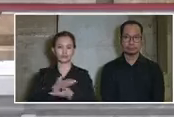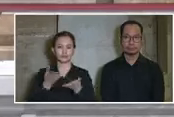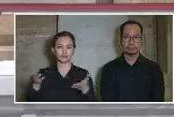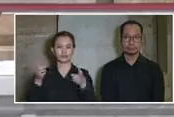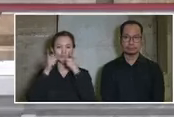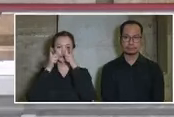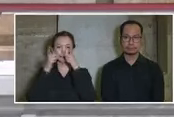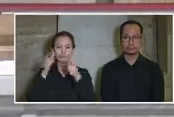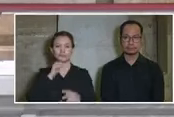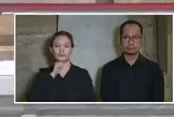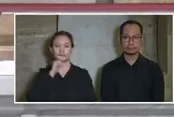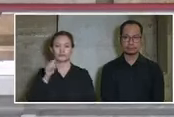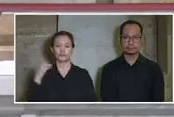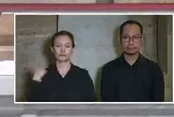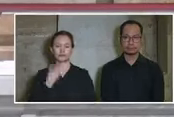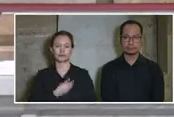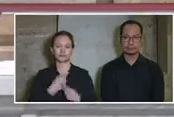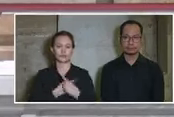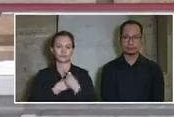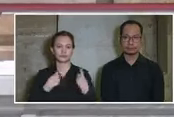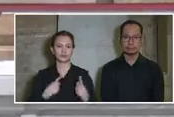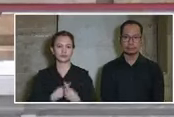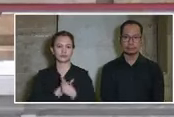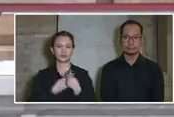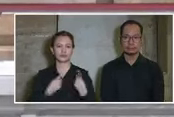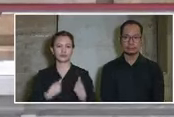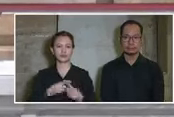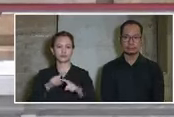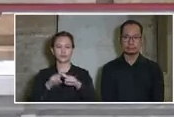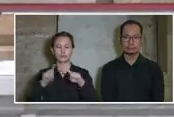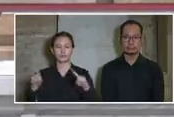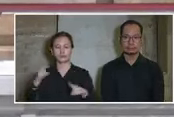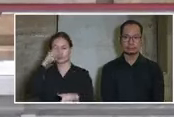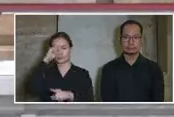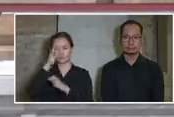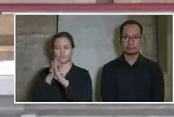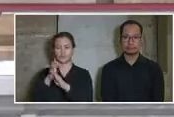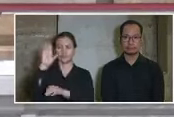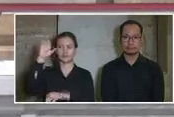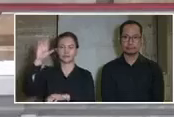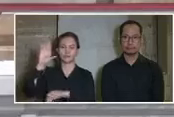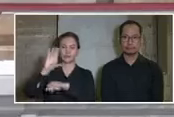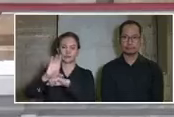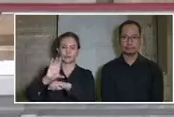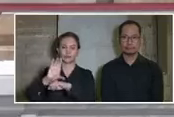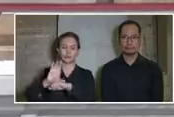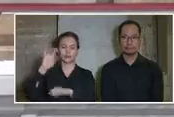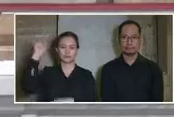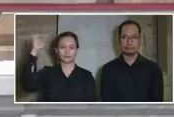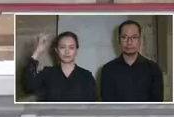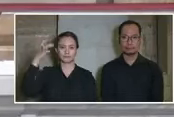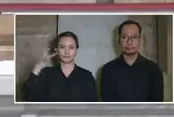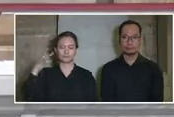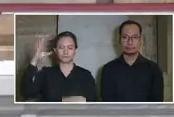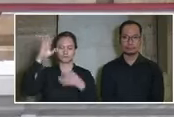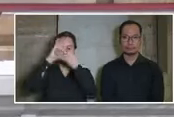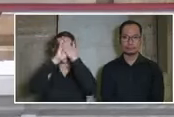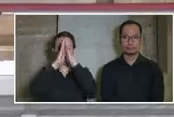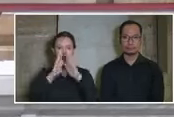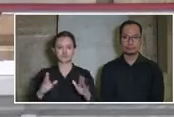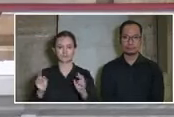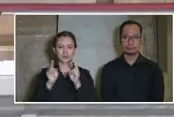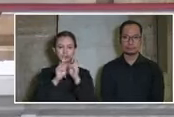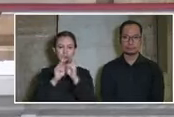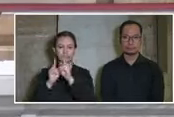look not on our sins, but on the faith of your Church, and graciously grant her peace and